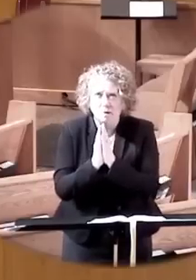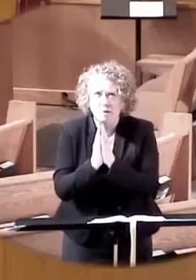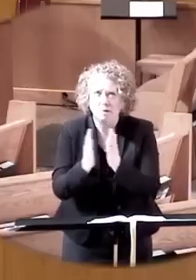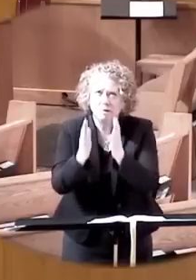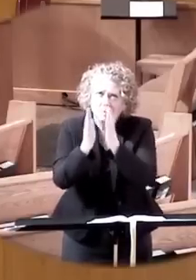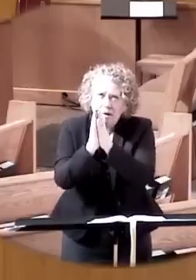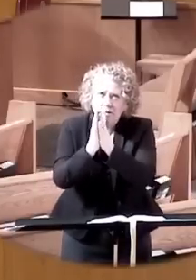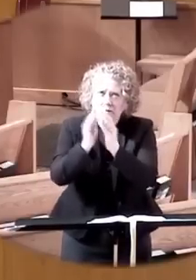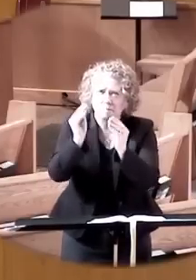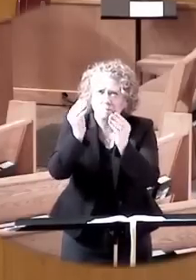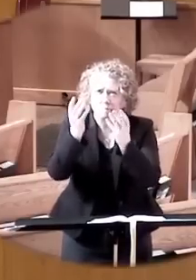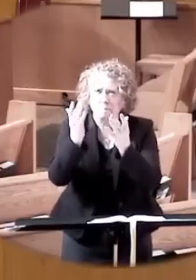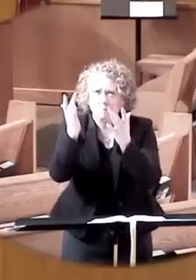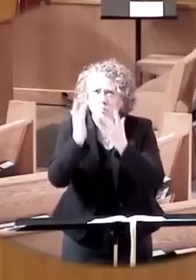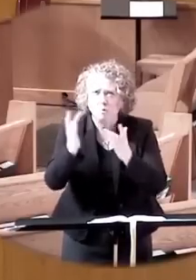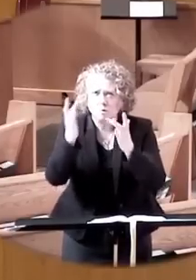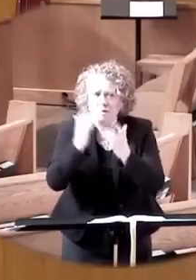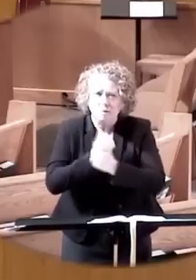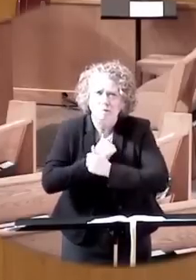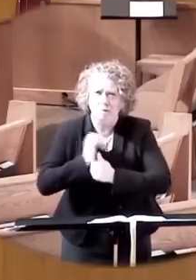love.